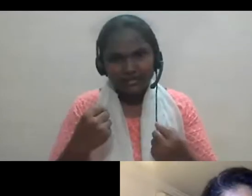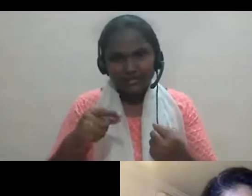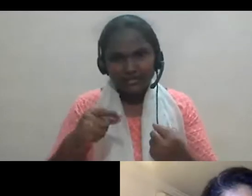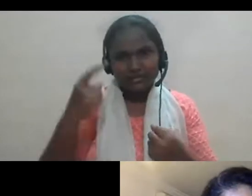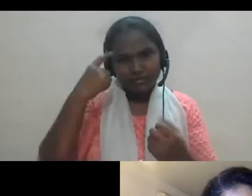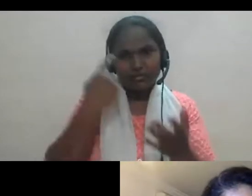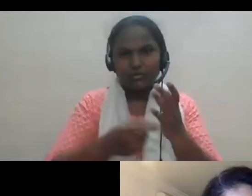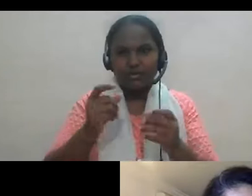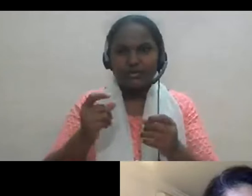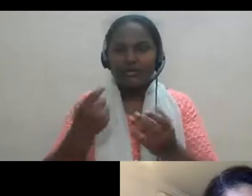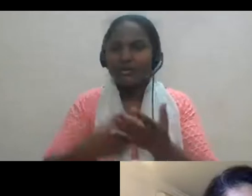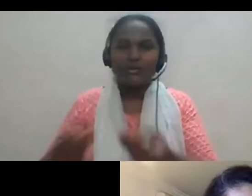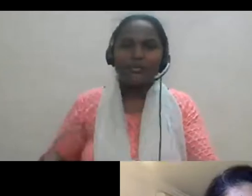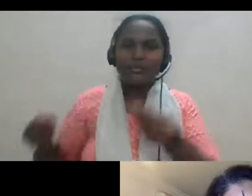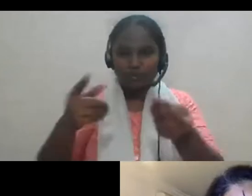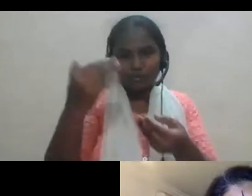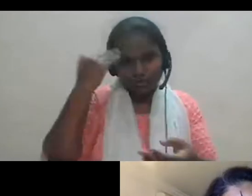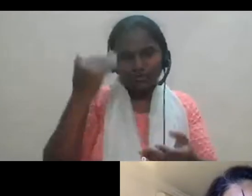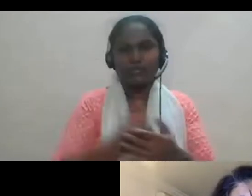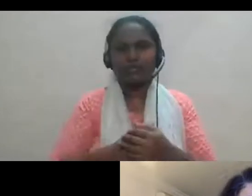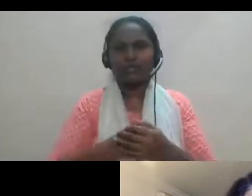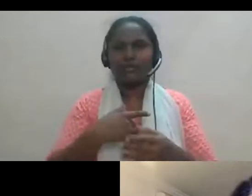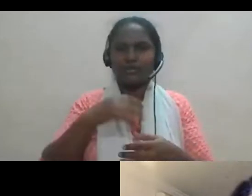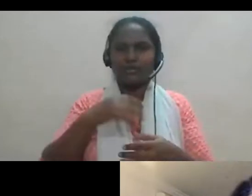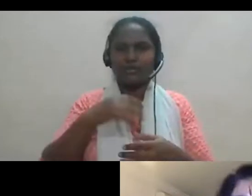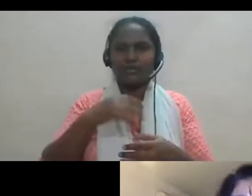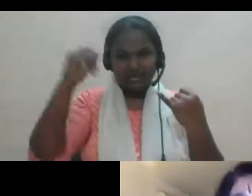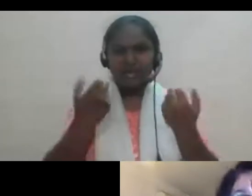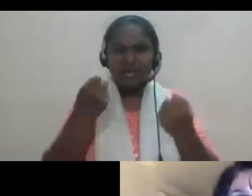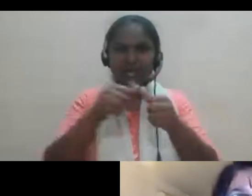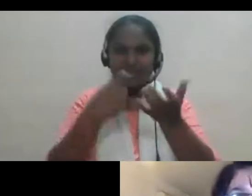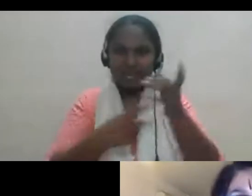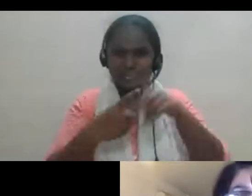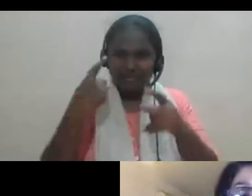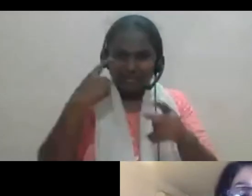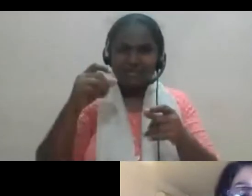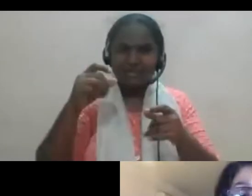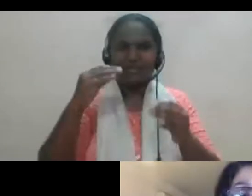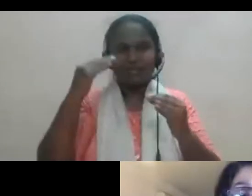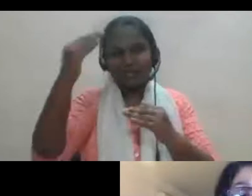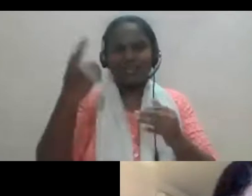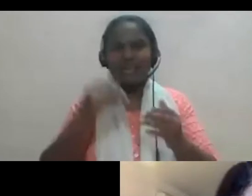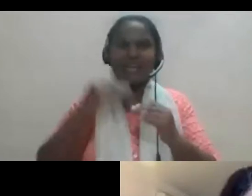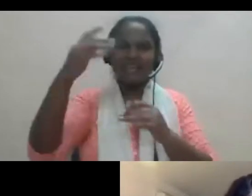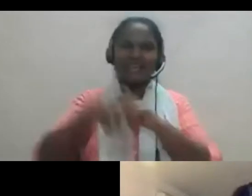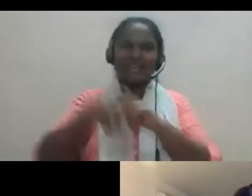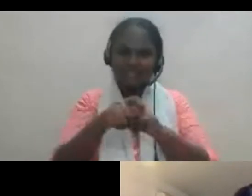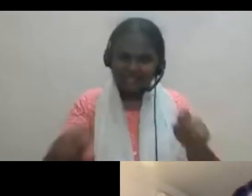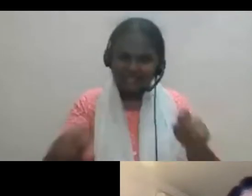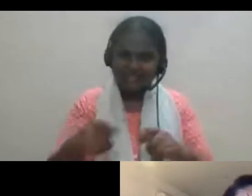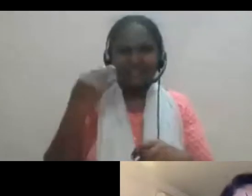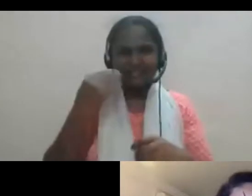that you provide, no? But I love the idea of it, of art upturning that whole hierarchy. That's also interesting as